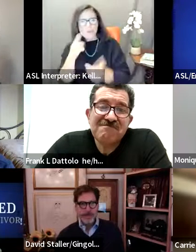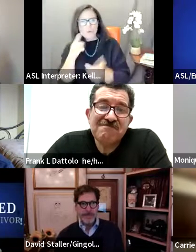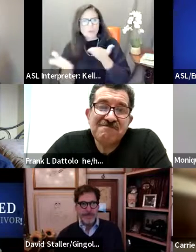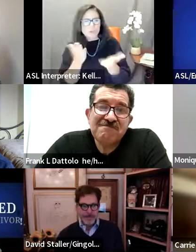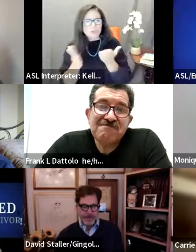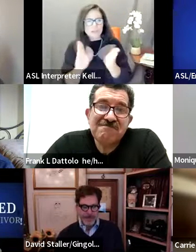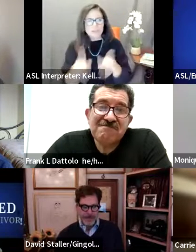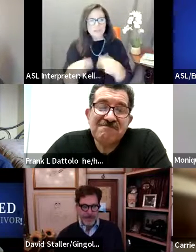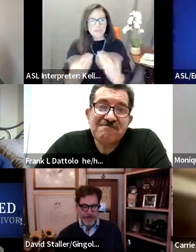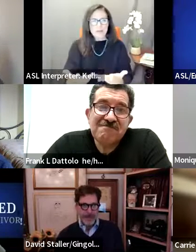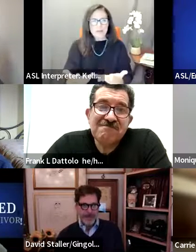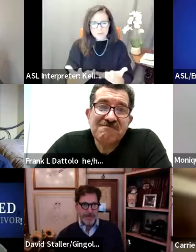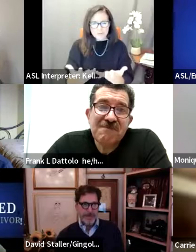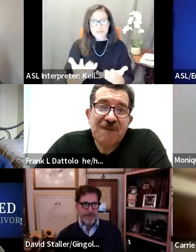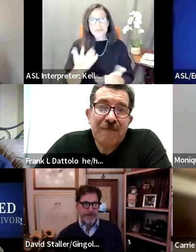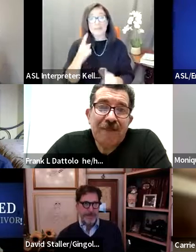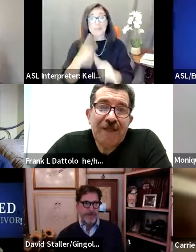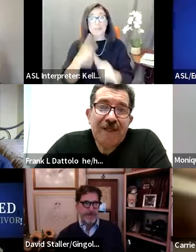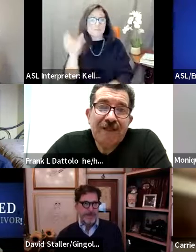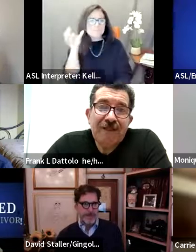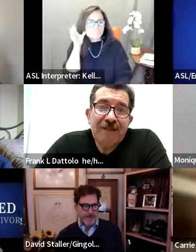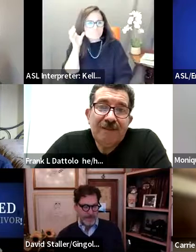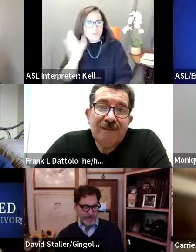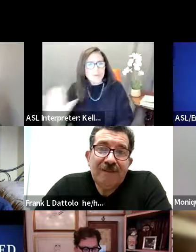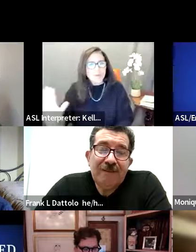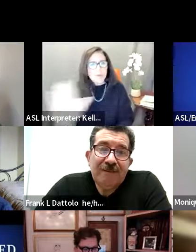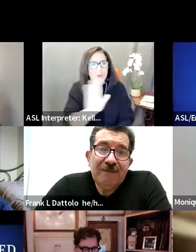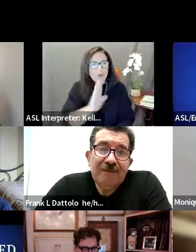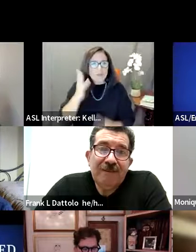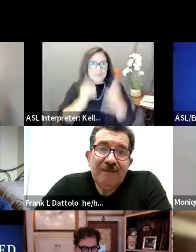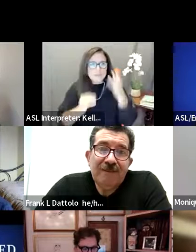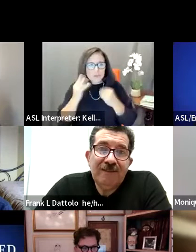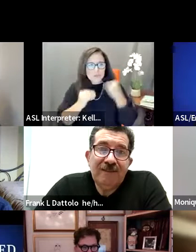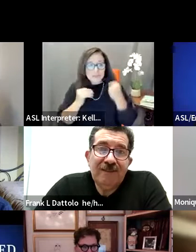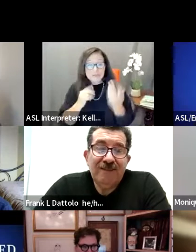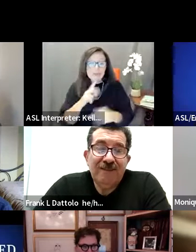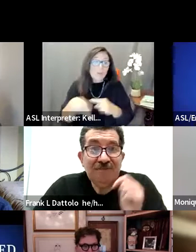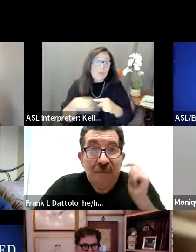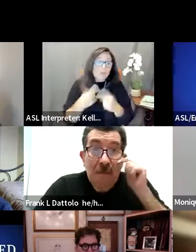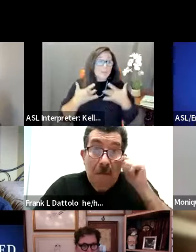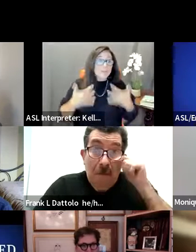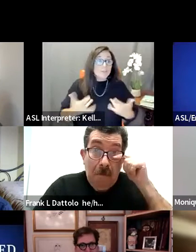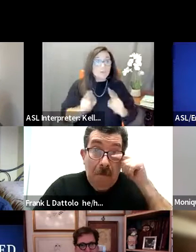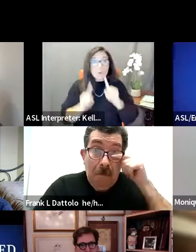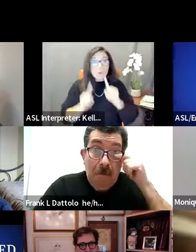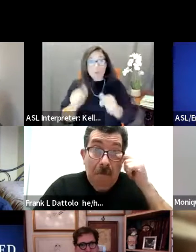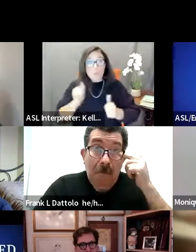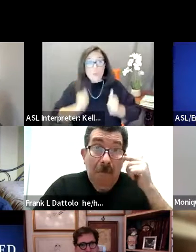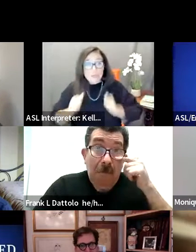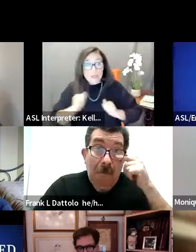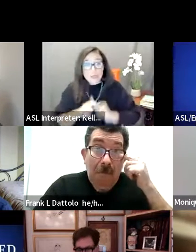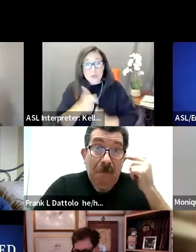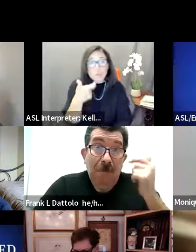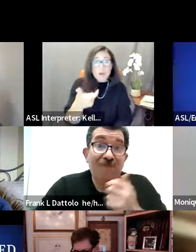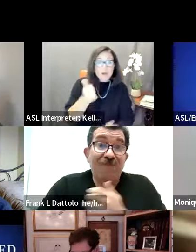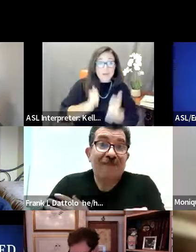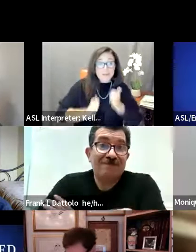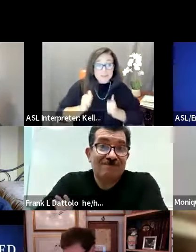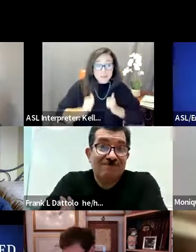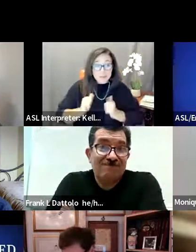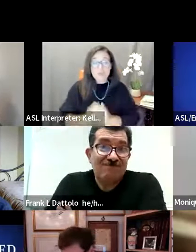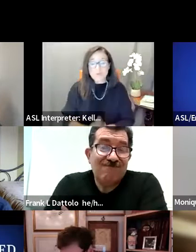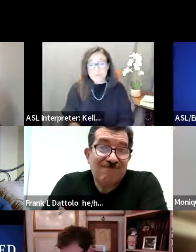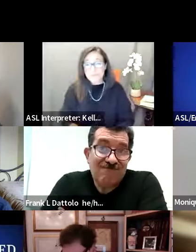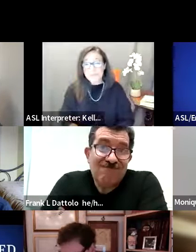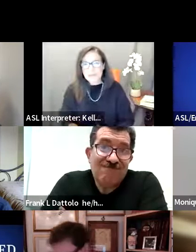who utilize different types of access services when they attend theater performances, to